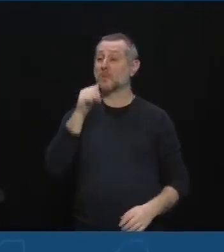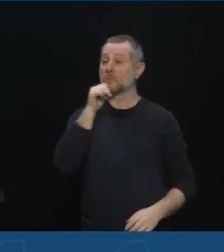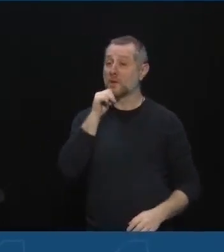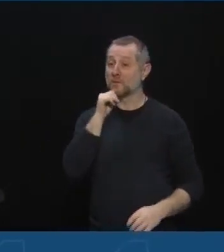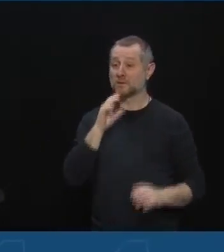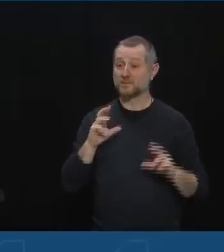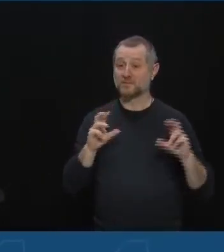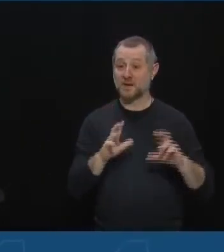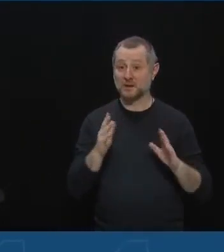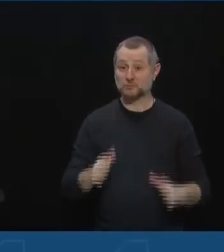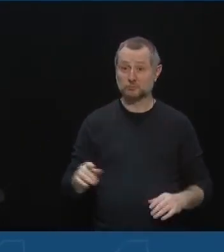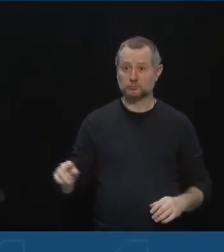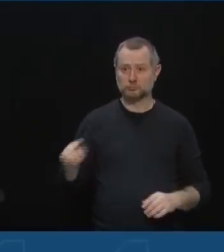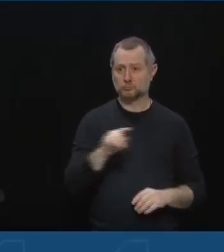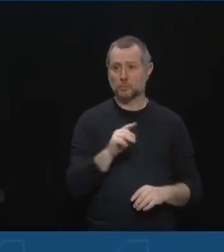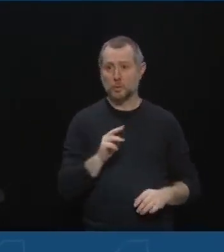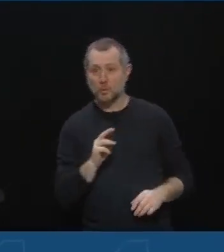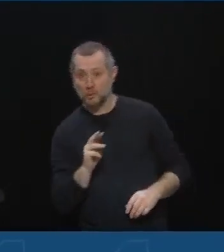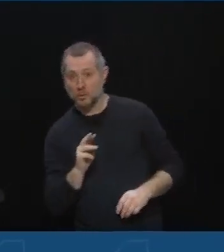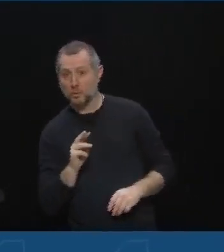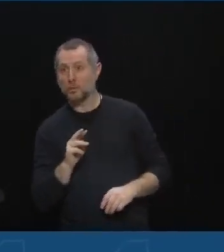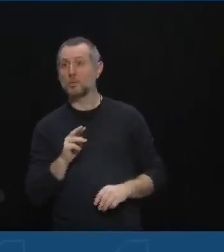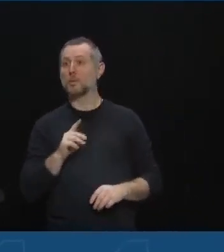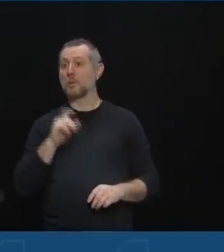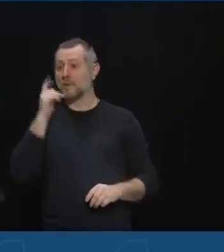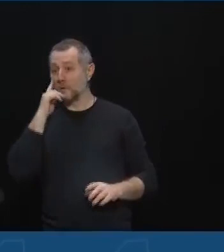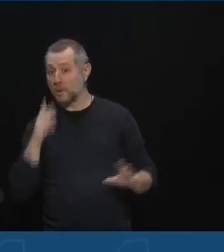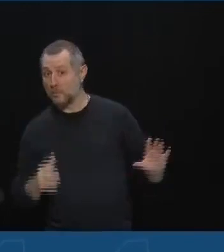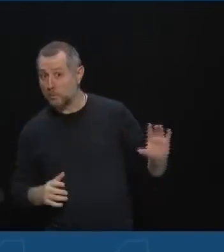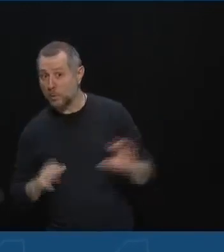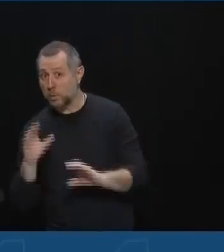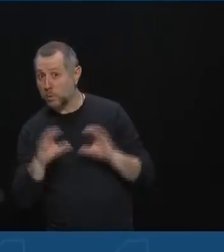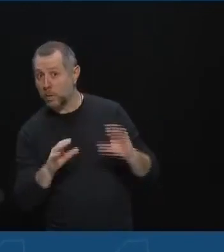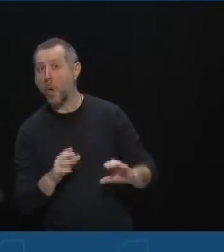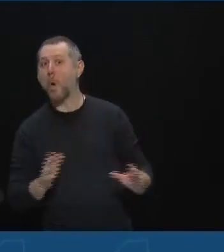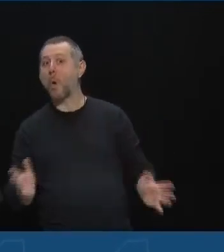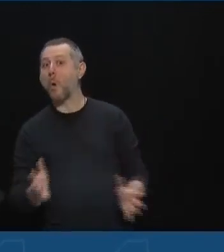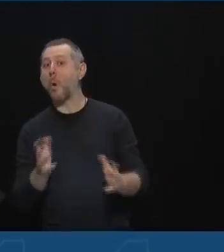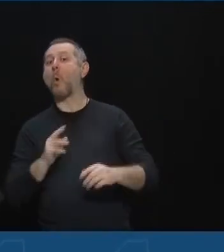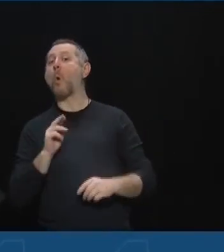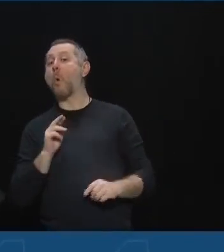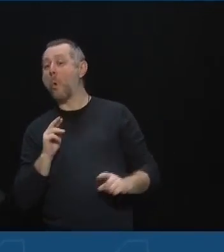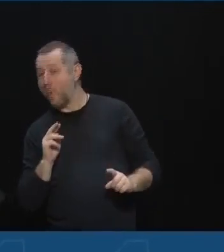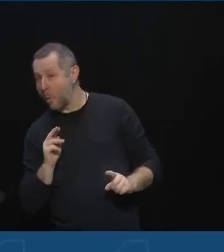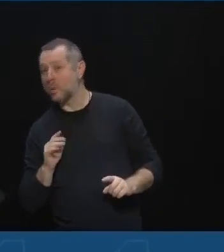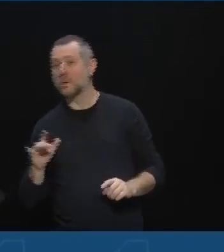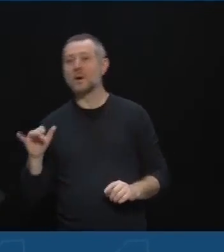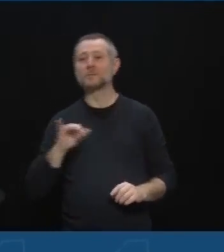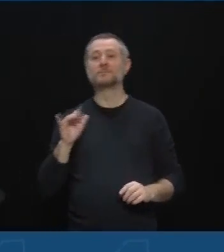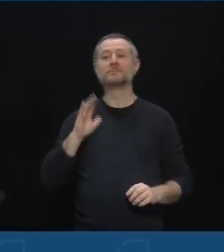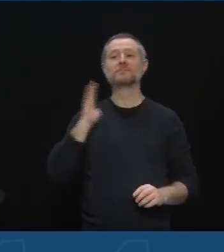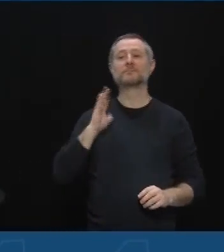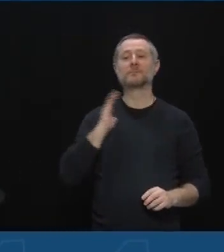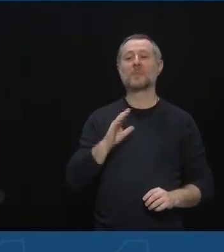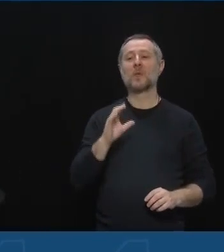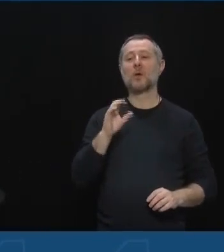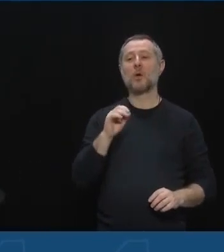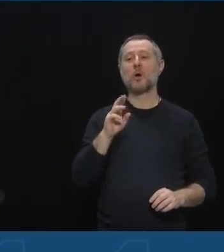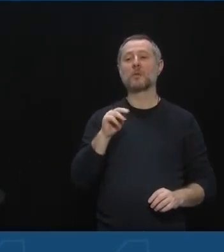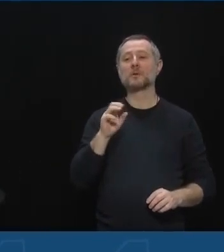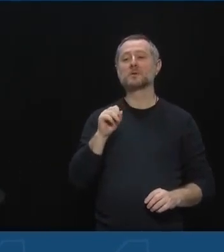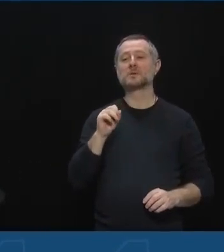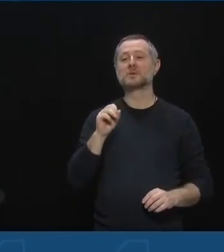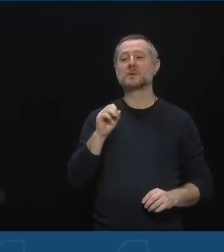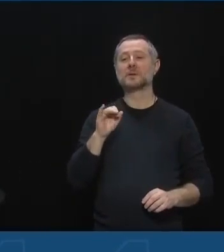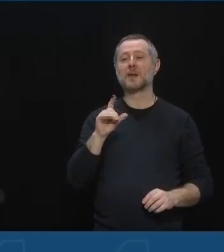river corridor and our downtown development with a new set of eyes, just like Constellation Brands did when the company decided to move to a